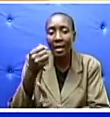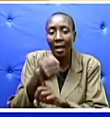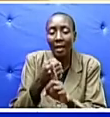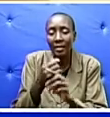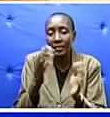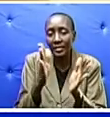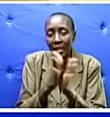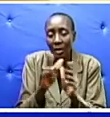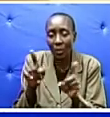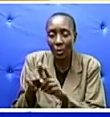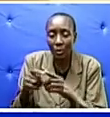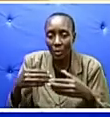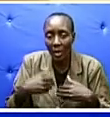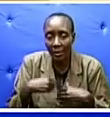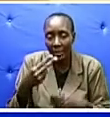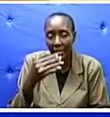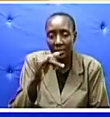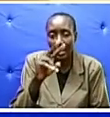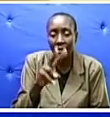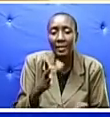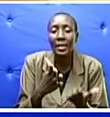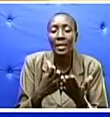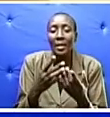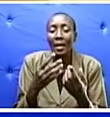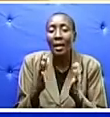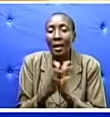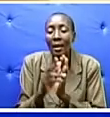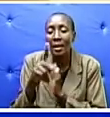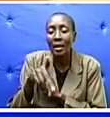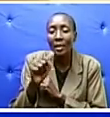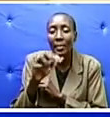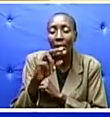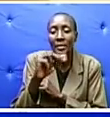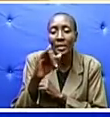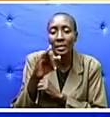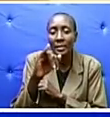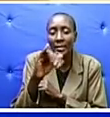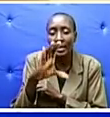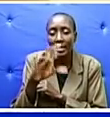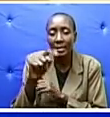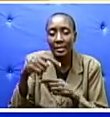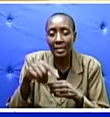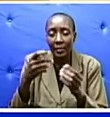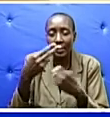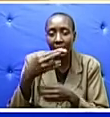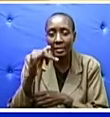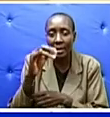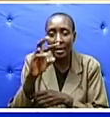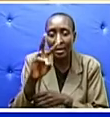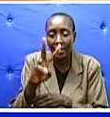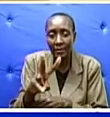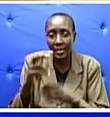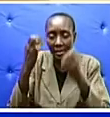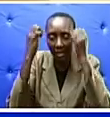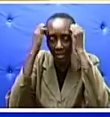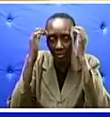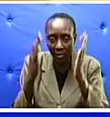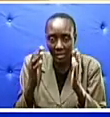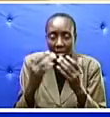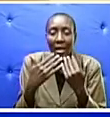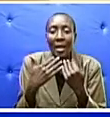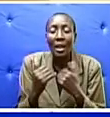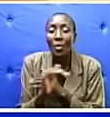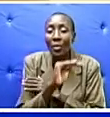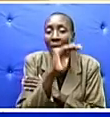HIV educator. And the big question we are asking you today, has the government forgotten about the